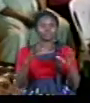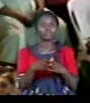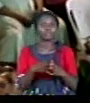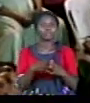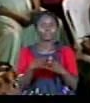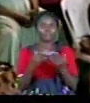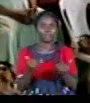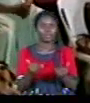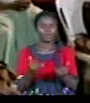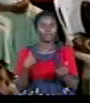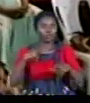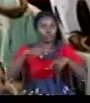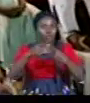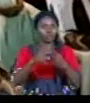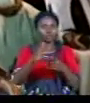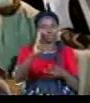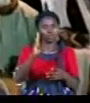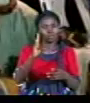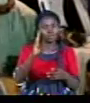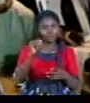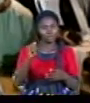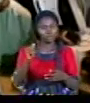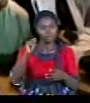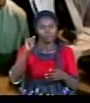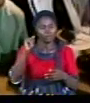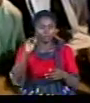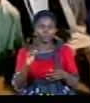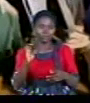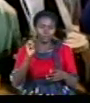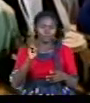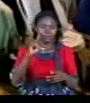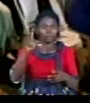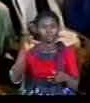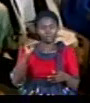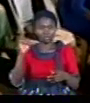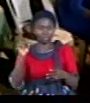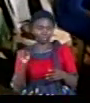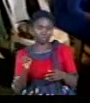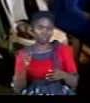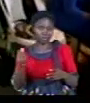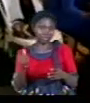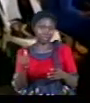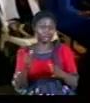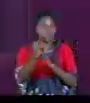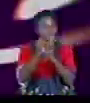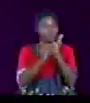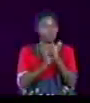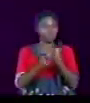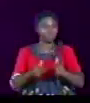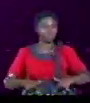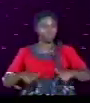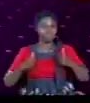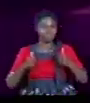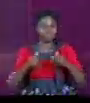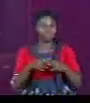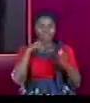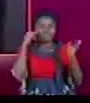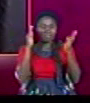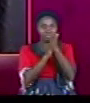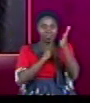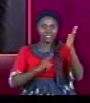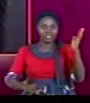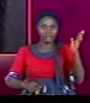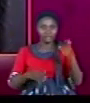still happening from Bayelsa. Let's take this one. Bayelsa State Live. Praise the Lord. My name